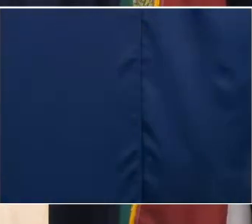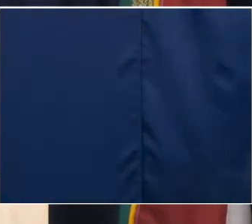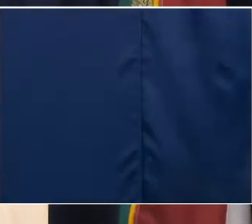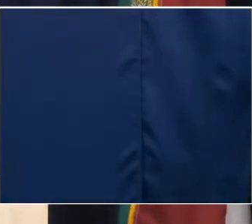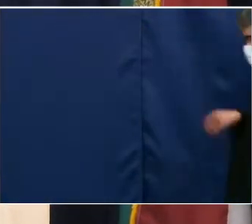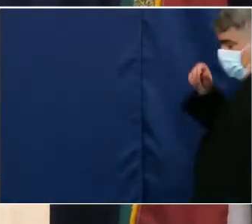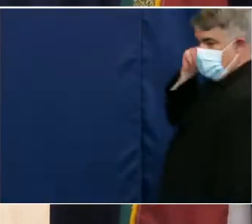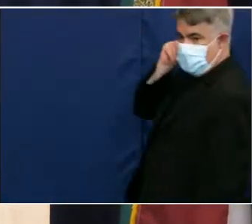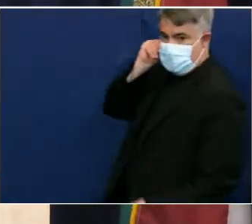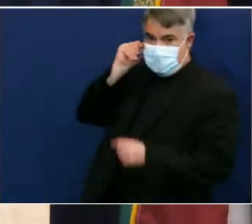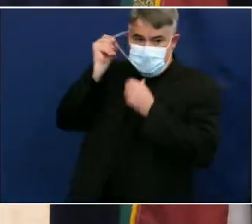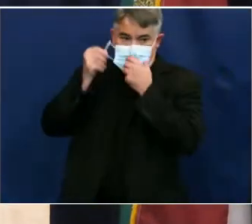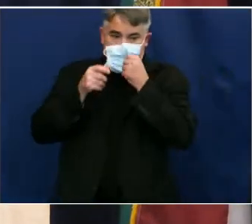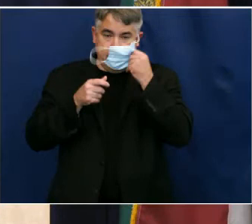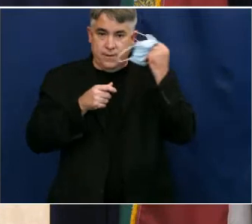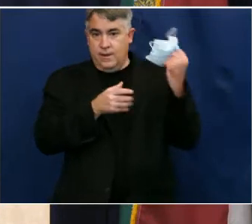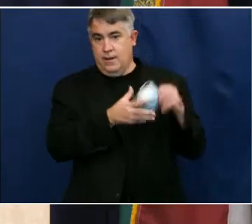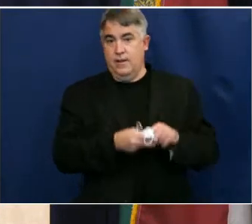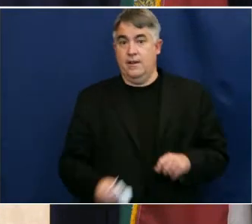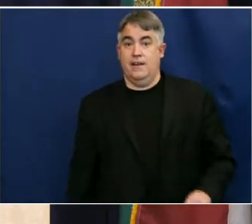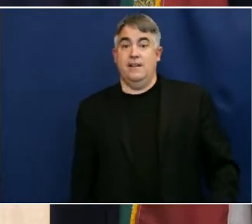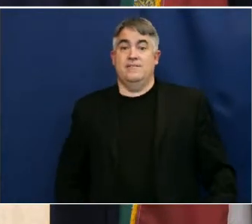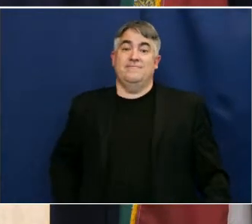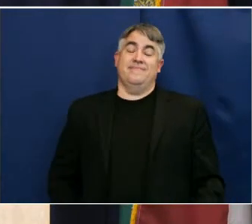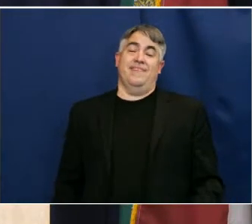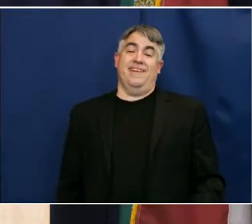All right, that concludes our media briefing for today. We